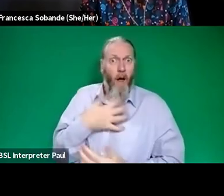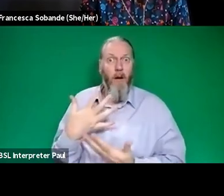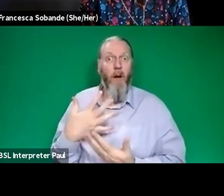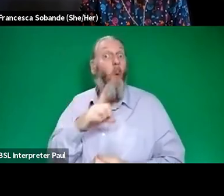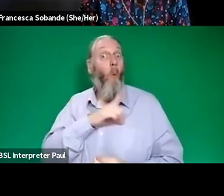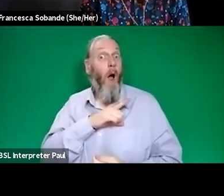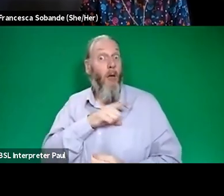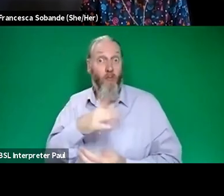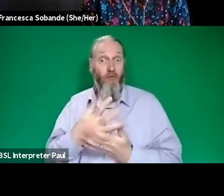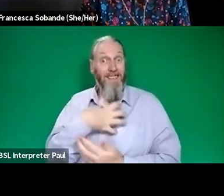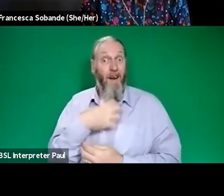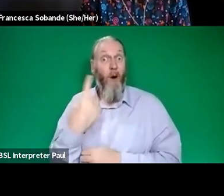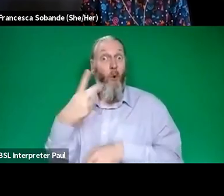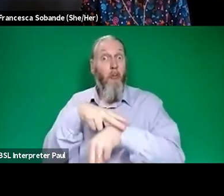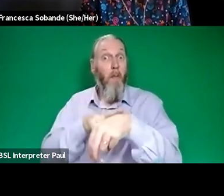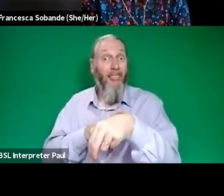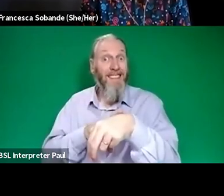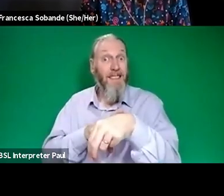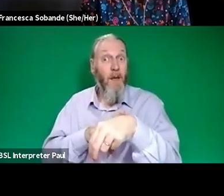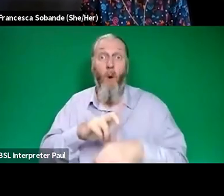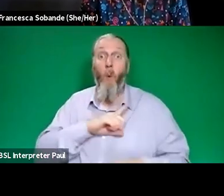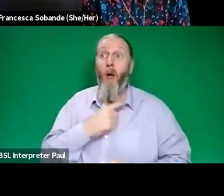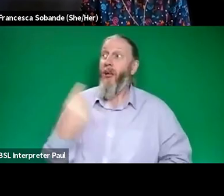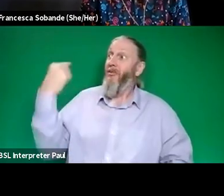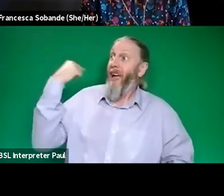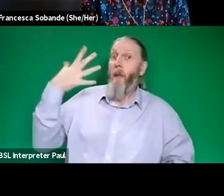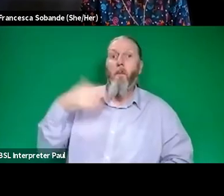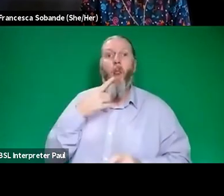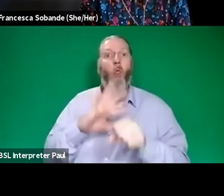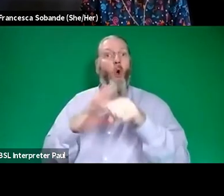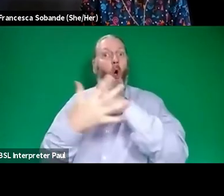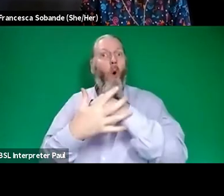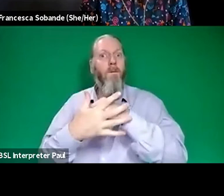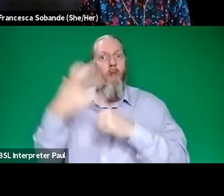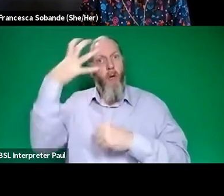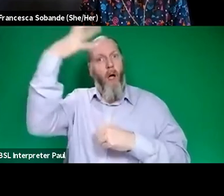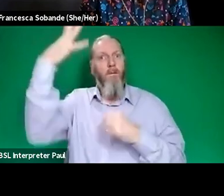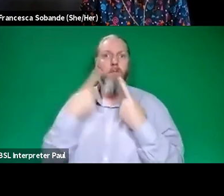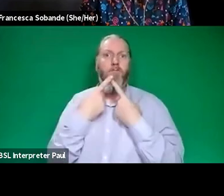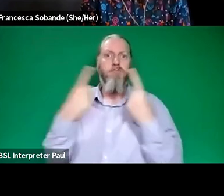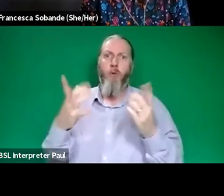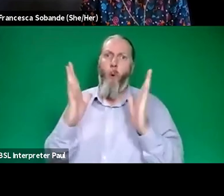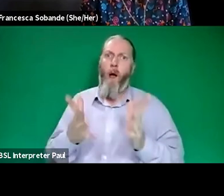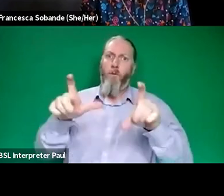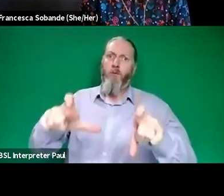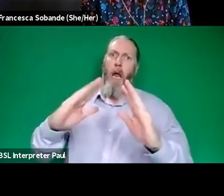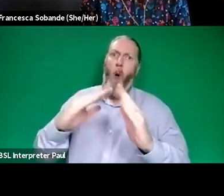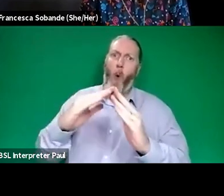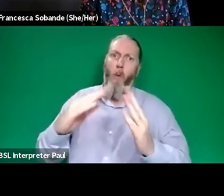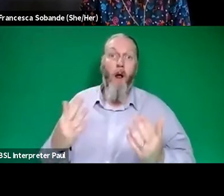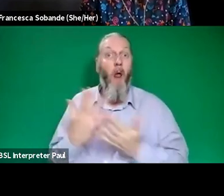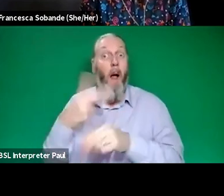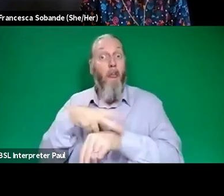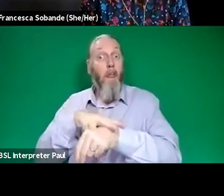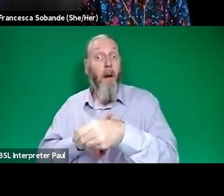you know, we had COVID mandates asking people to stay home. There was threats from you know, police at that time, that was basically stating that if you did this sort